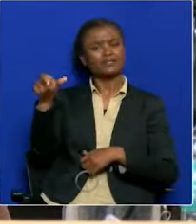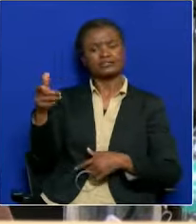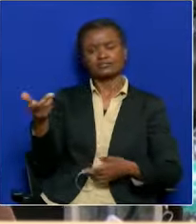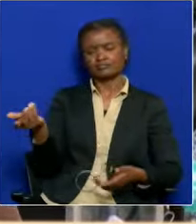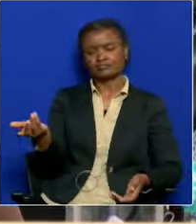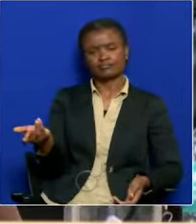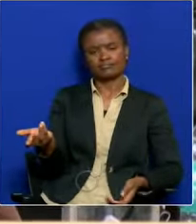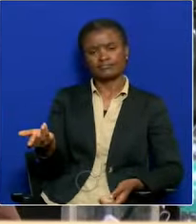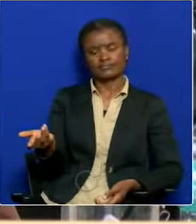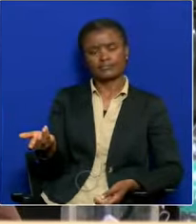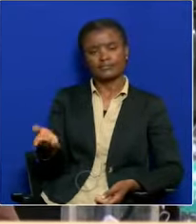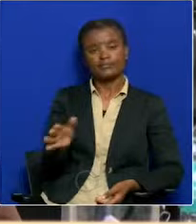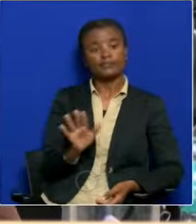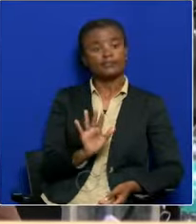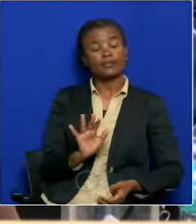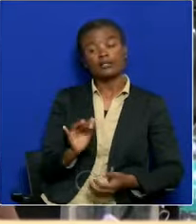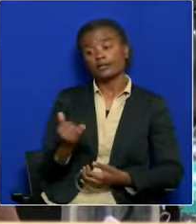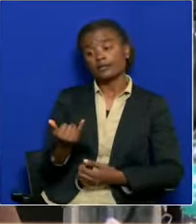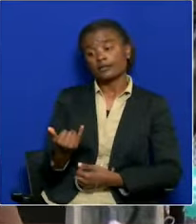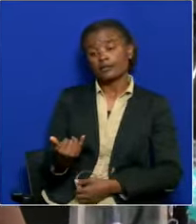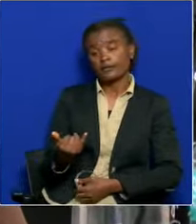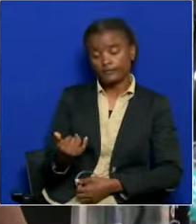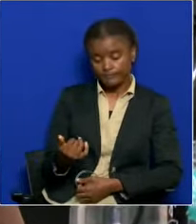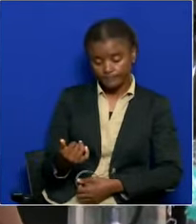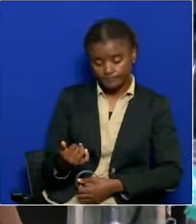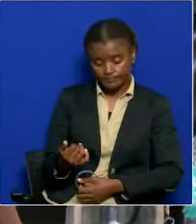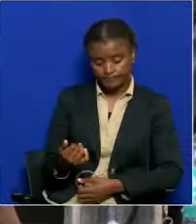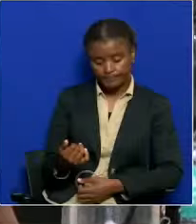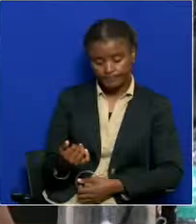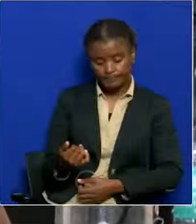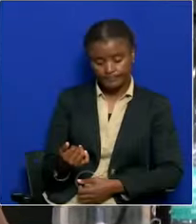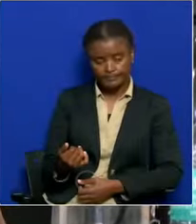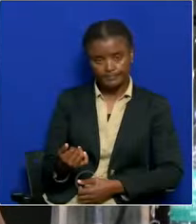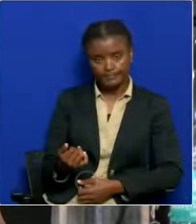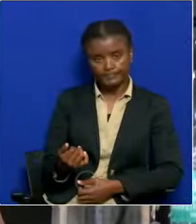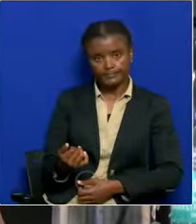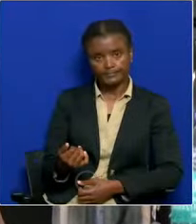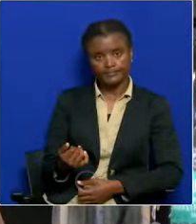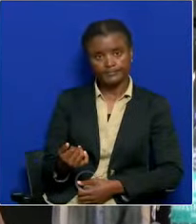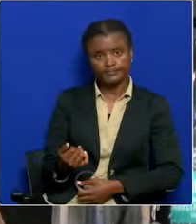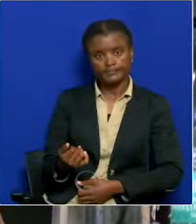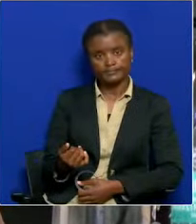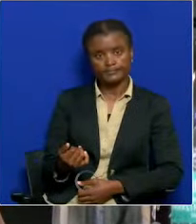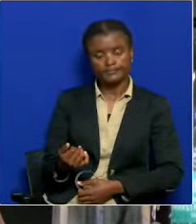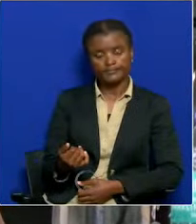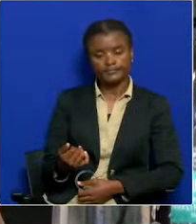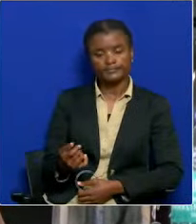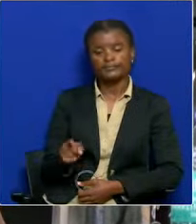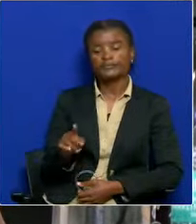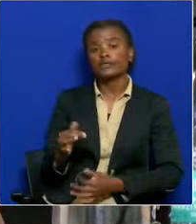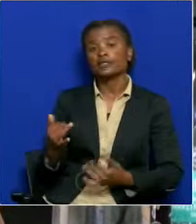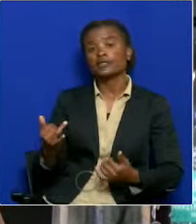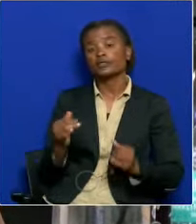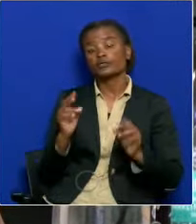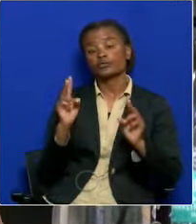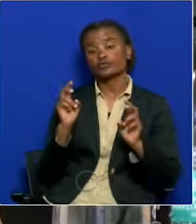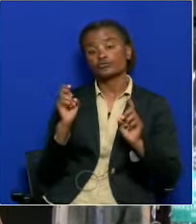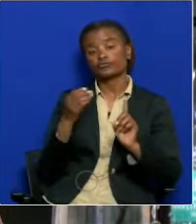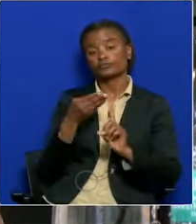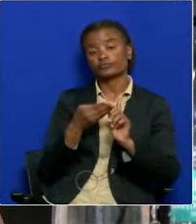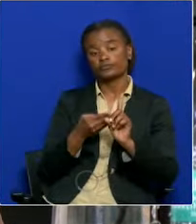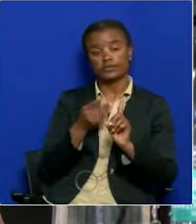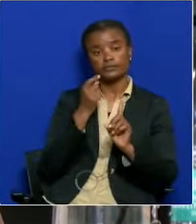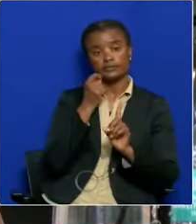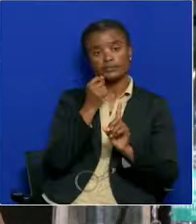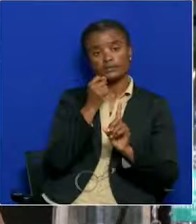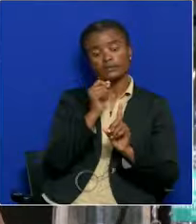General, we'll get into the issue of Musa Kaula and the Mr. Matlala's